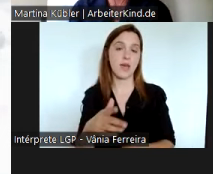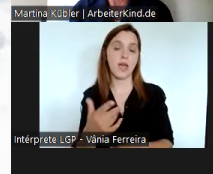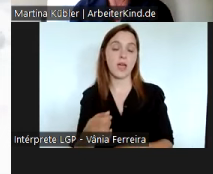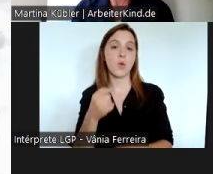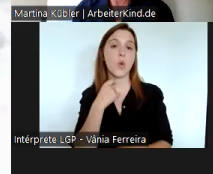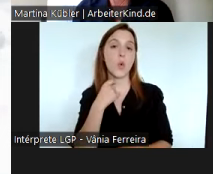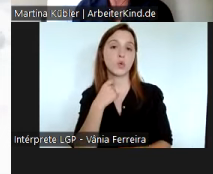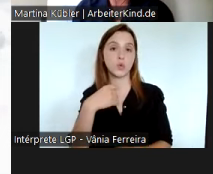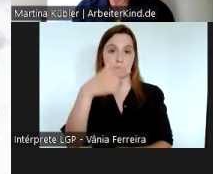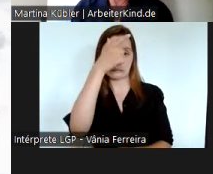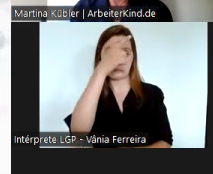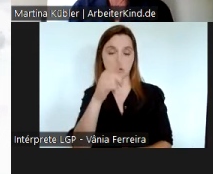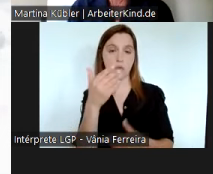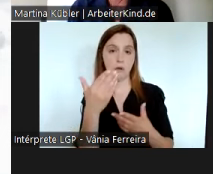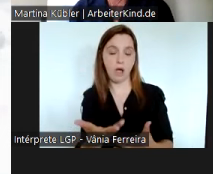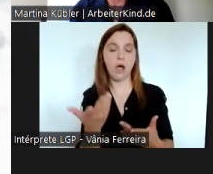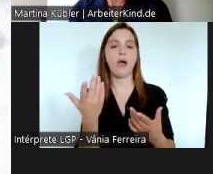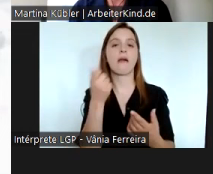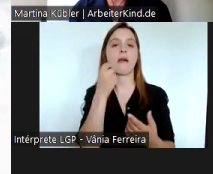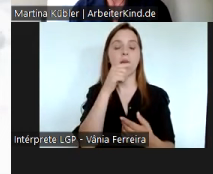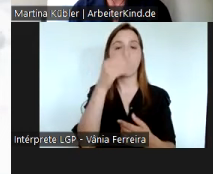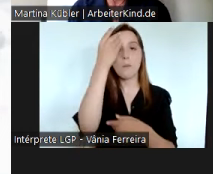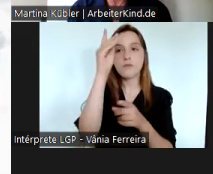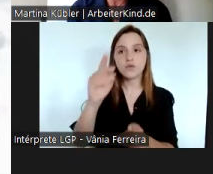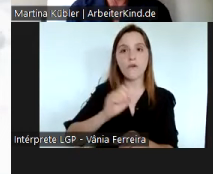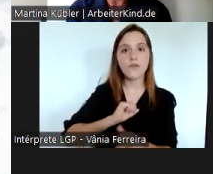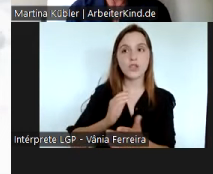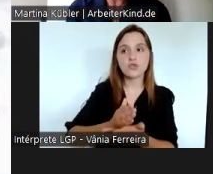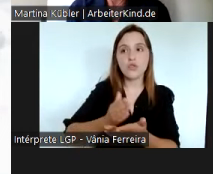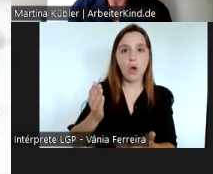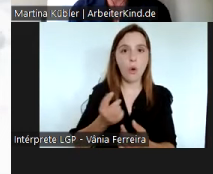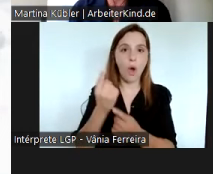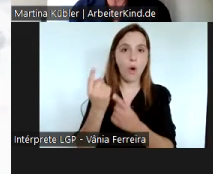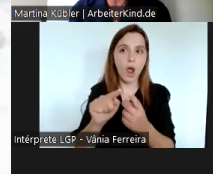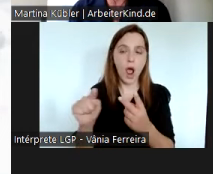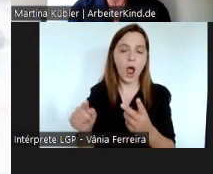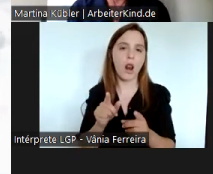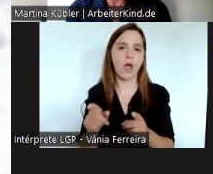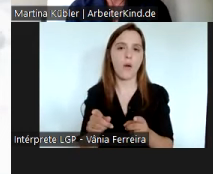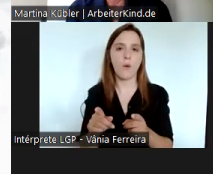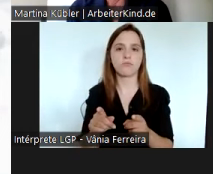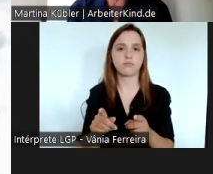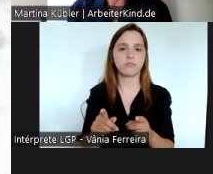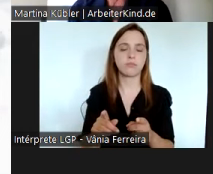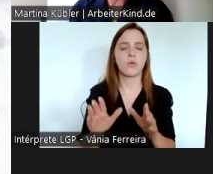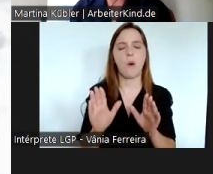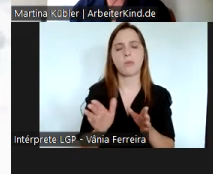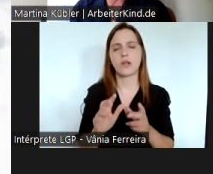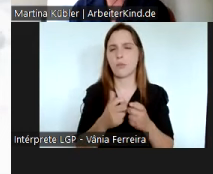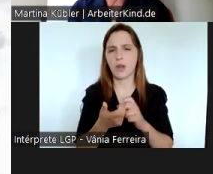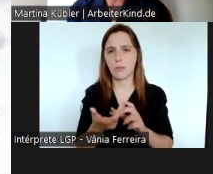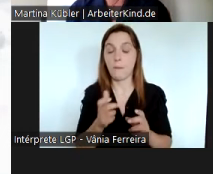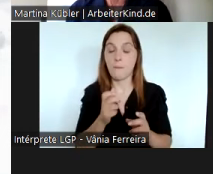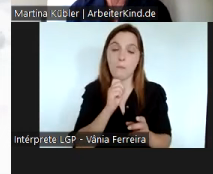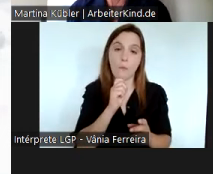know what other careers are out there. So that can become a problem. It doesn't have to be, but can be. And also